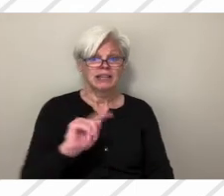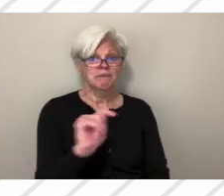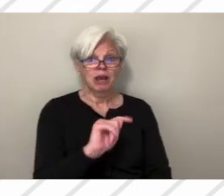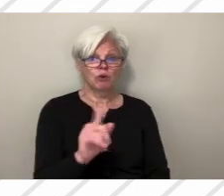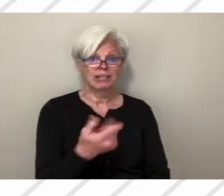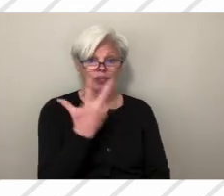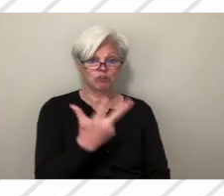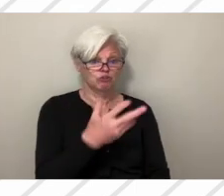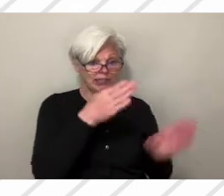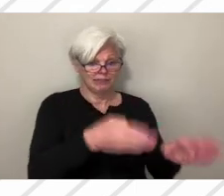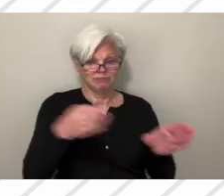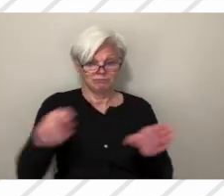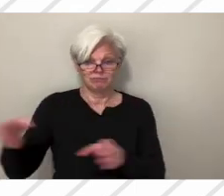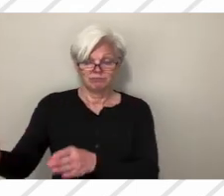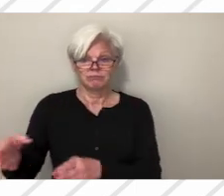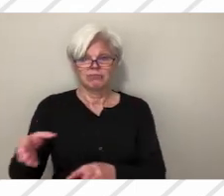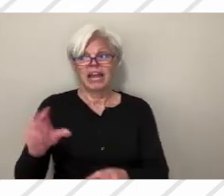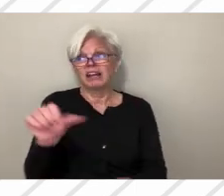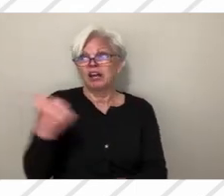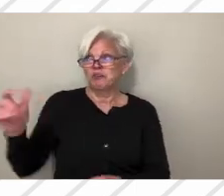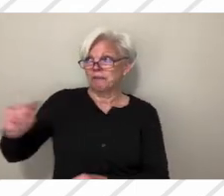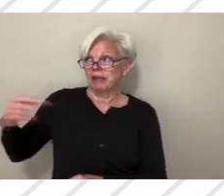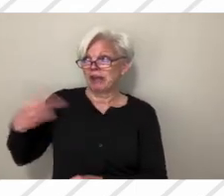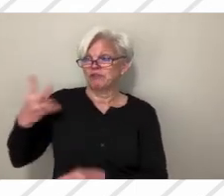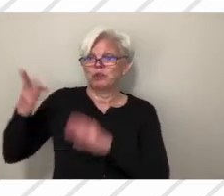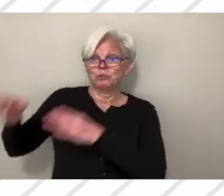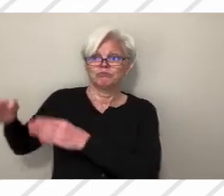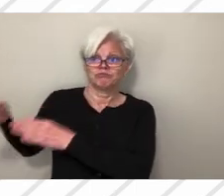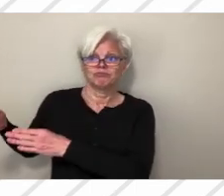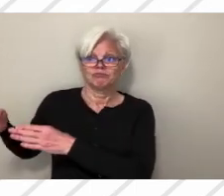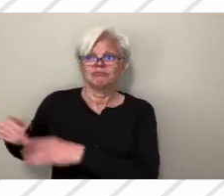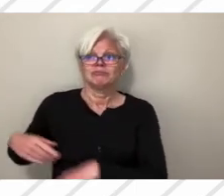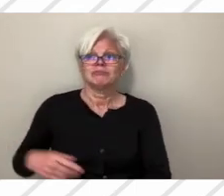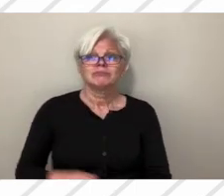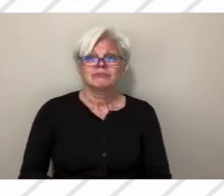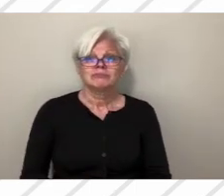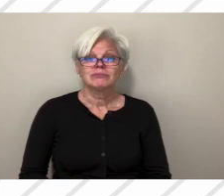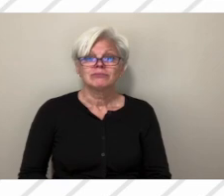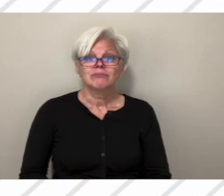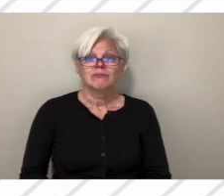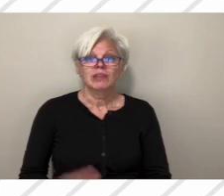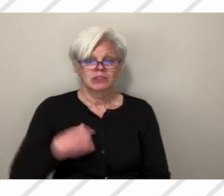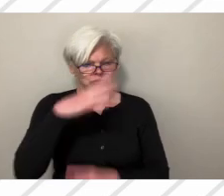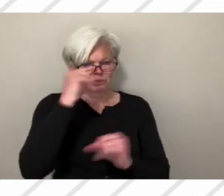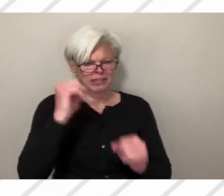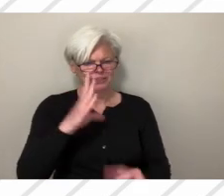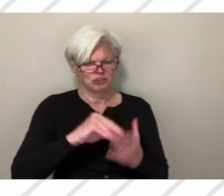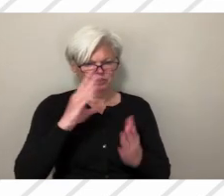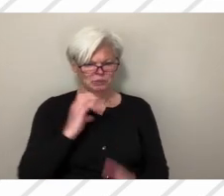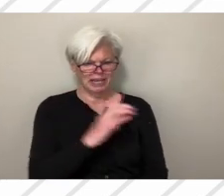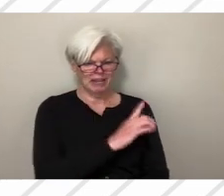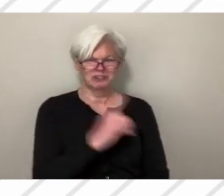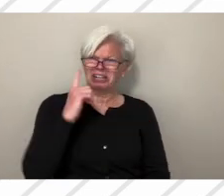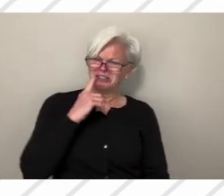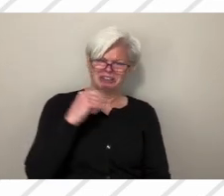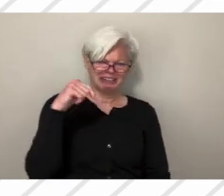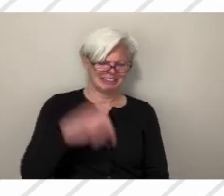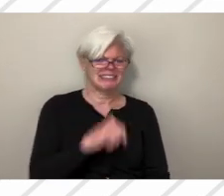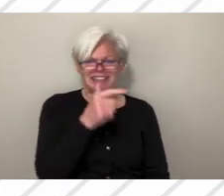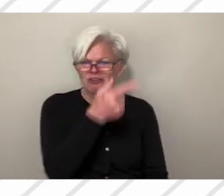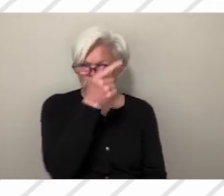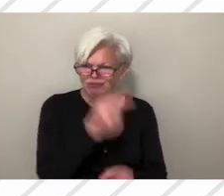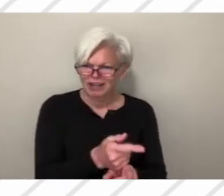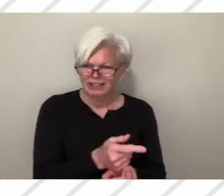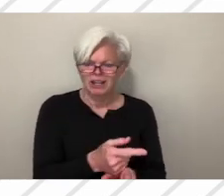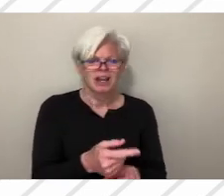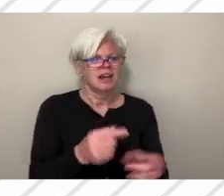stalls. One of them had 2 stalls in it. And so then I was, as president of student council, like, this is not right. We're either going to be late